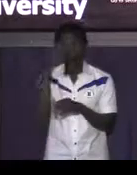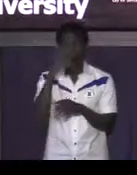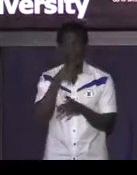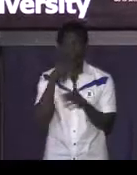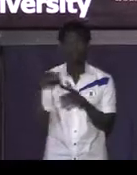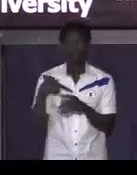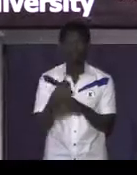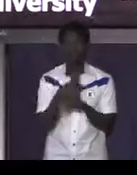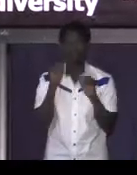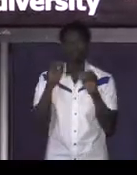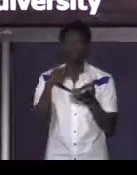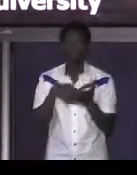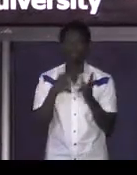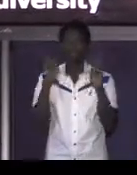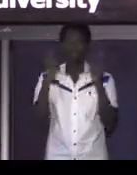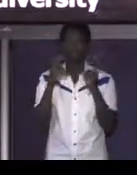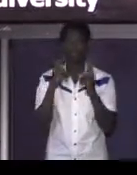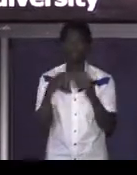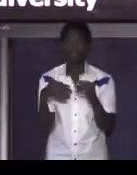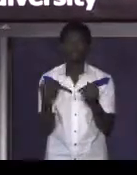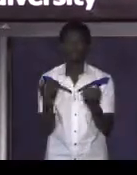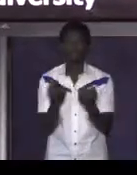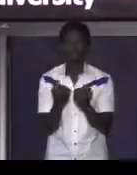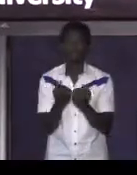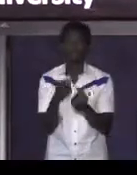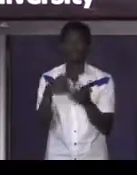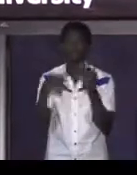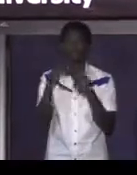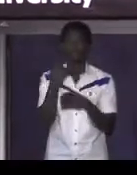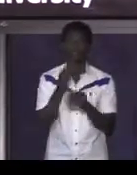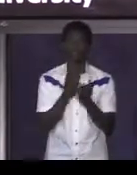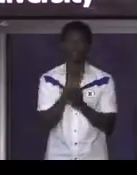we treated this topic, conflict. So what's the correct answer?